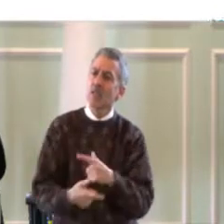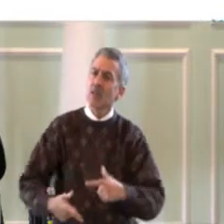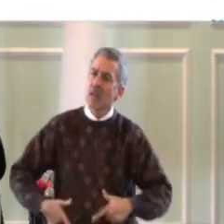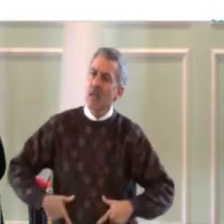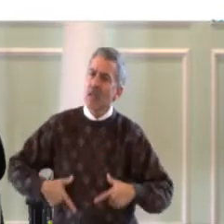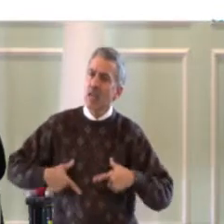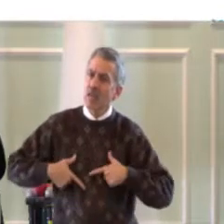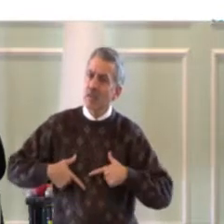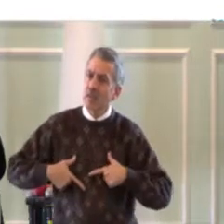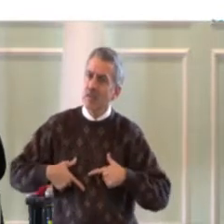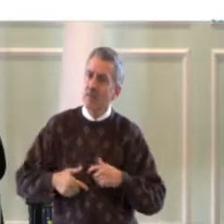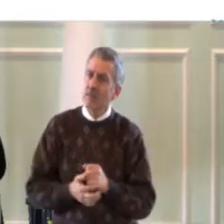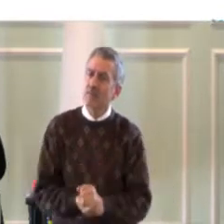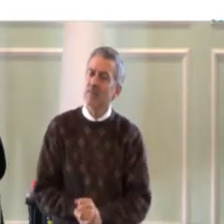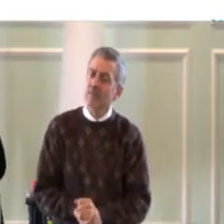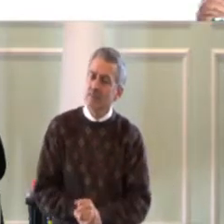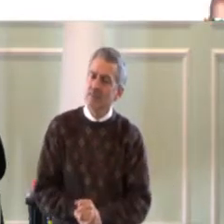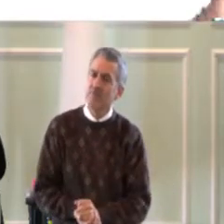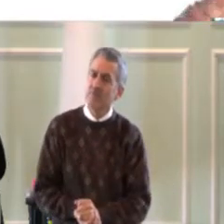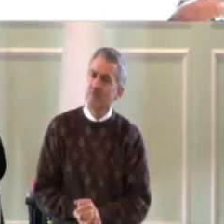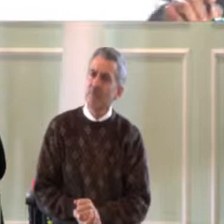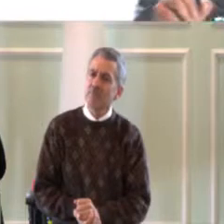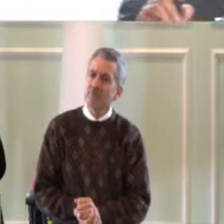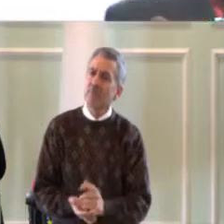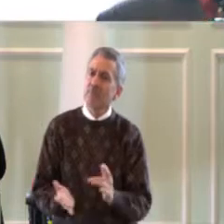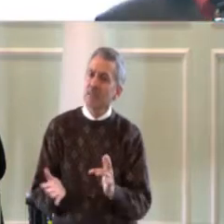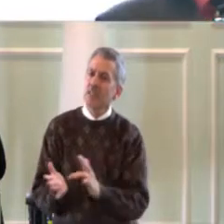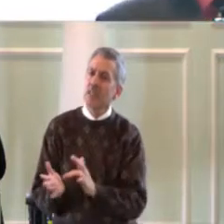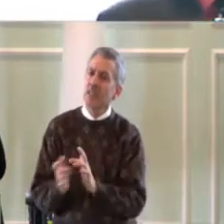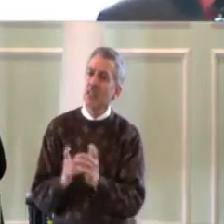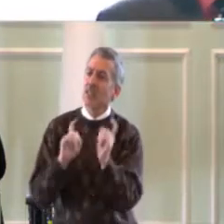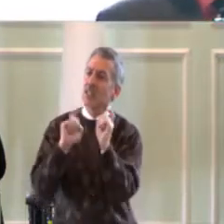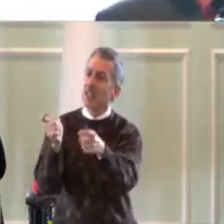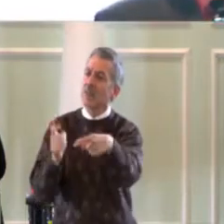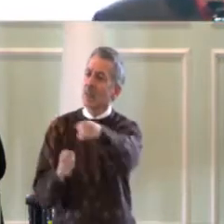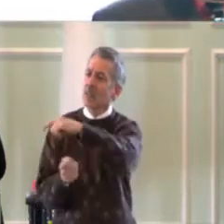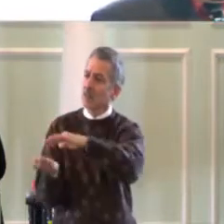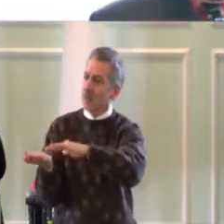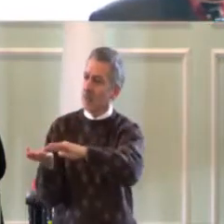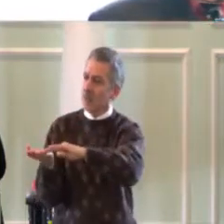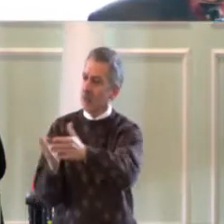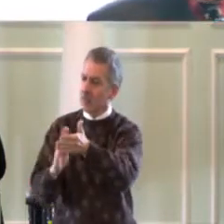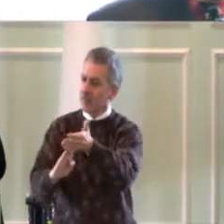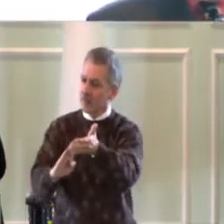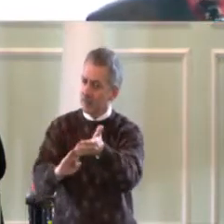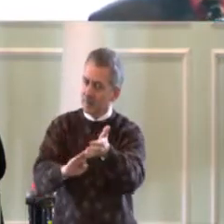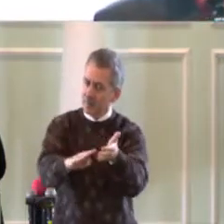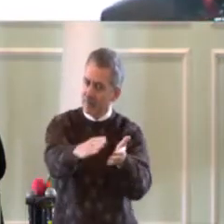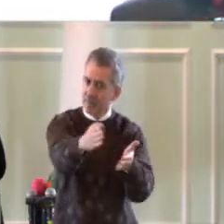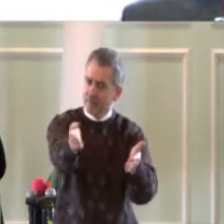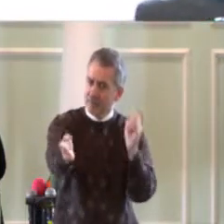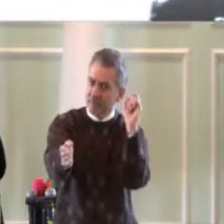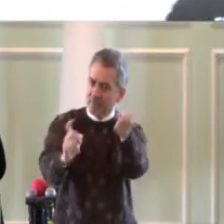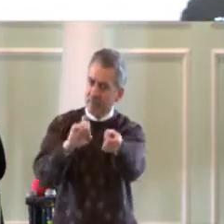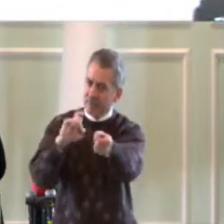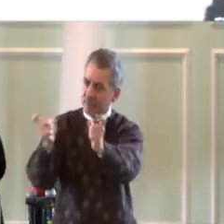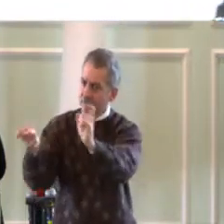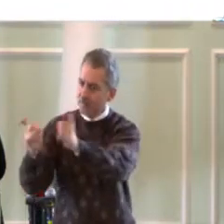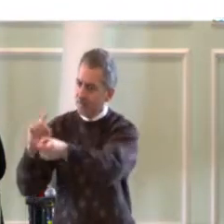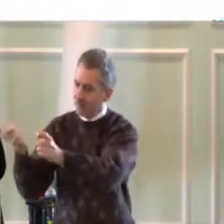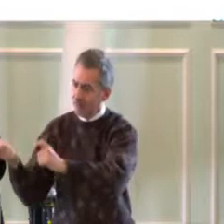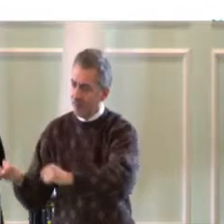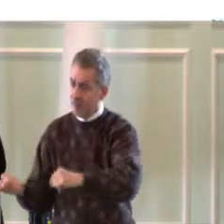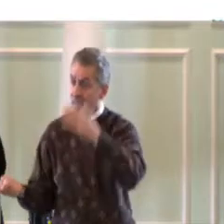Amen? Jesus offers forgiveness to us. Amen? Today, God is here.